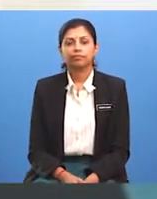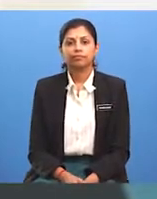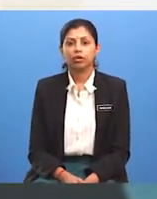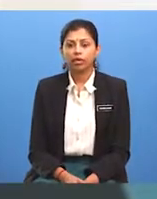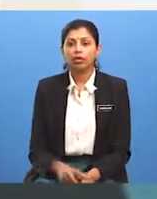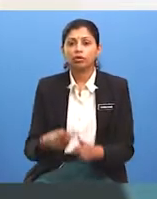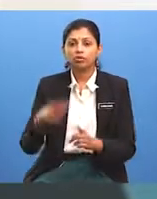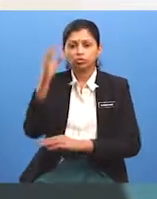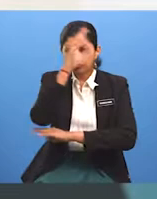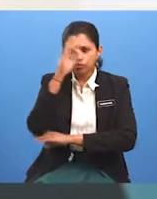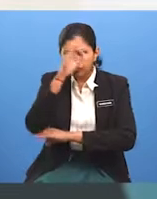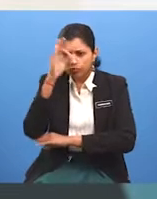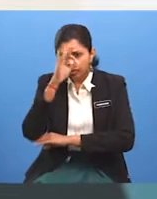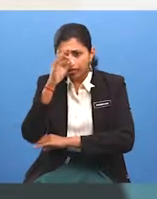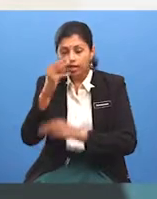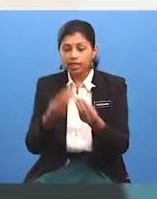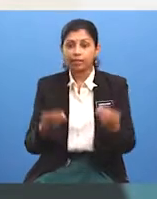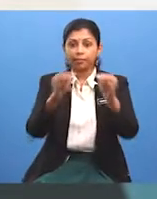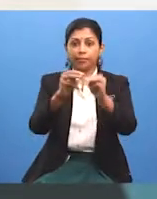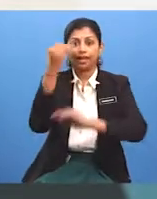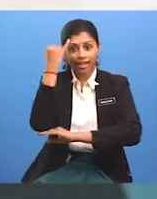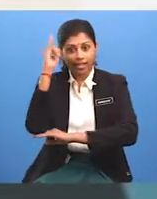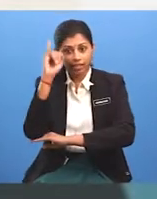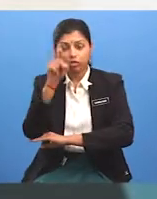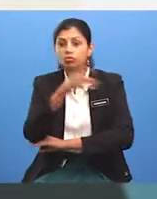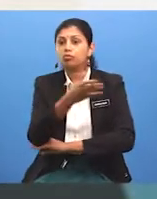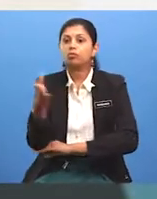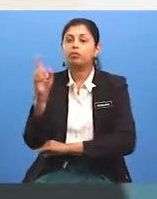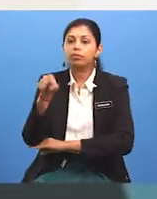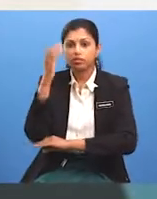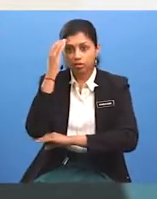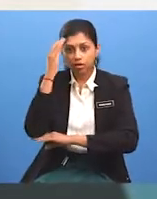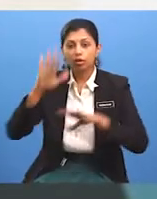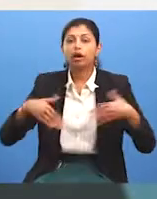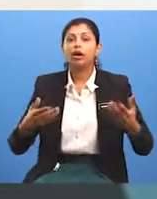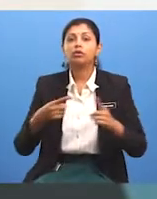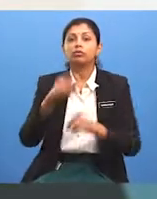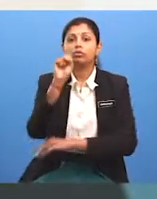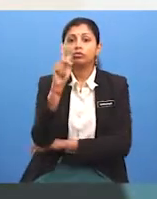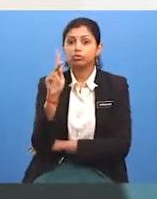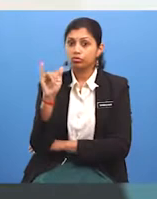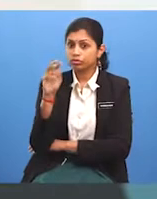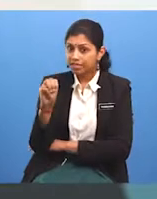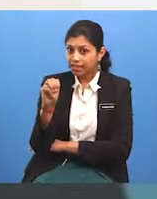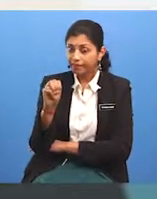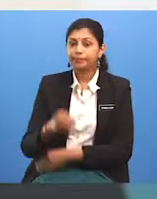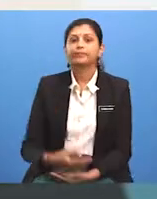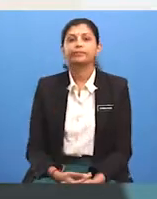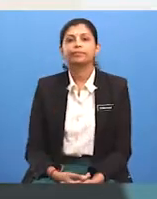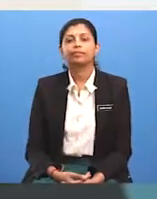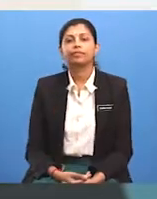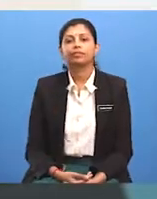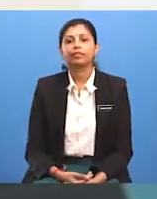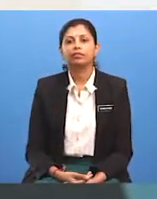passage. Skimming can help you get a general idea of the text.